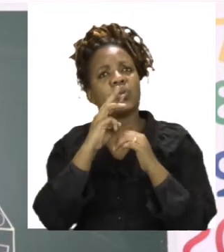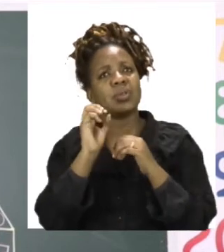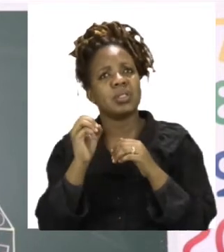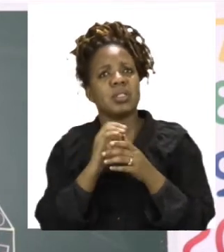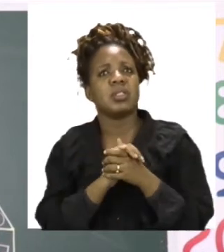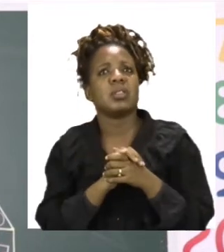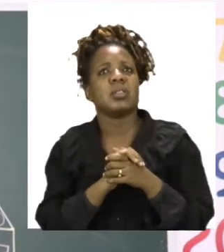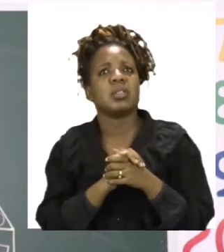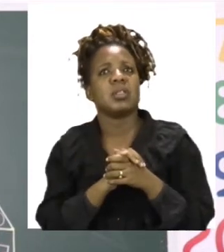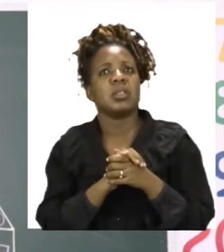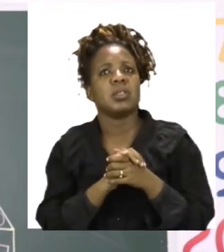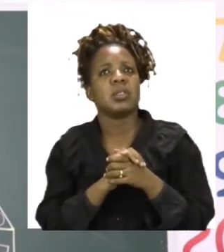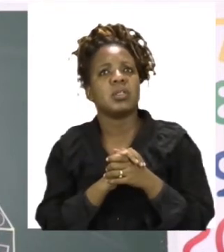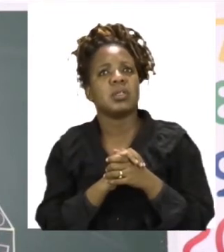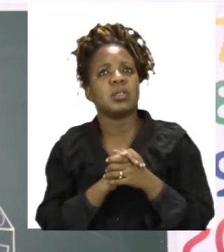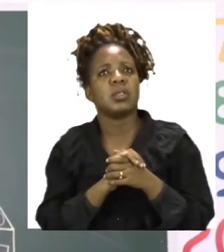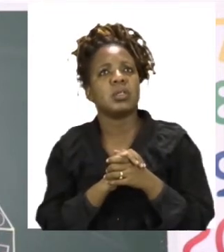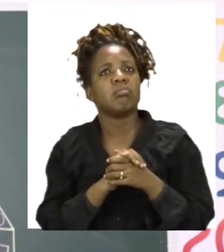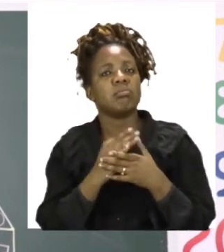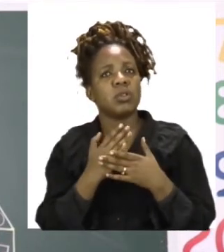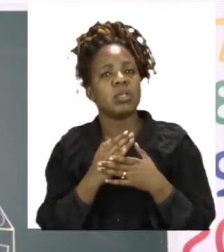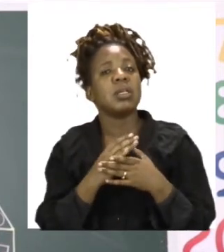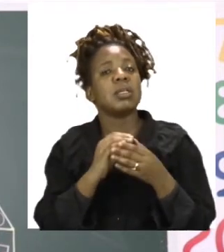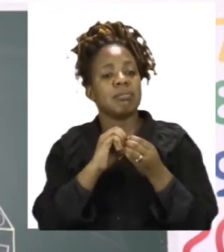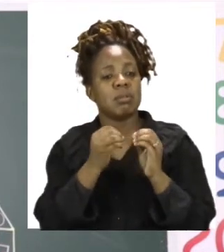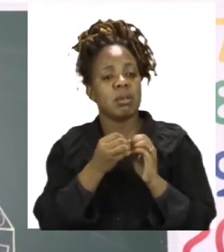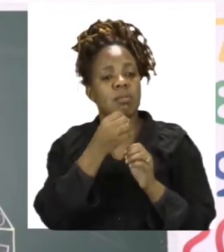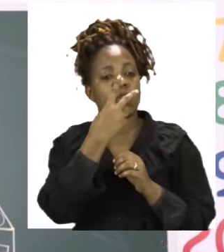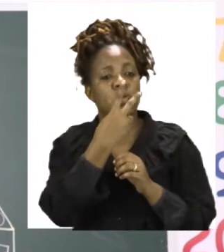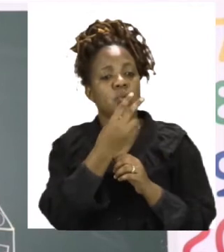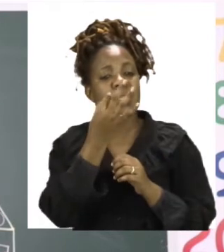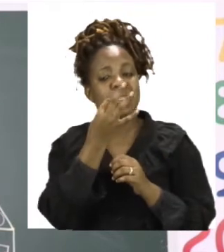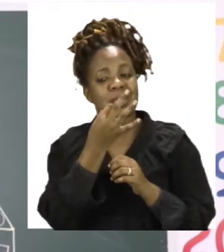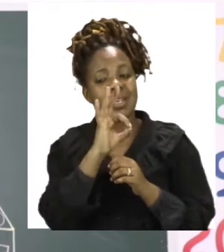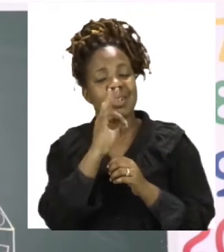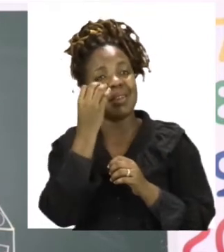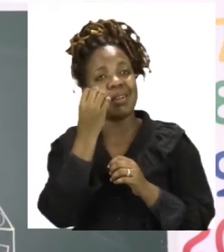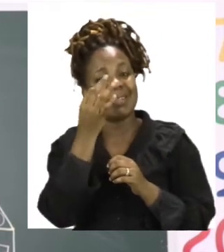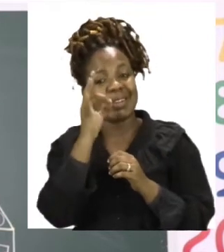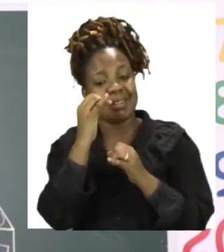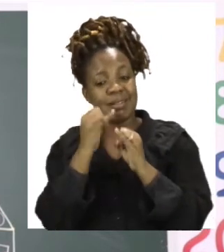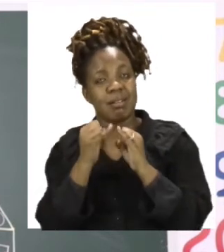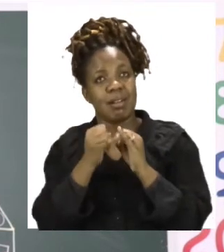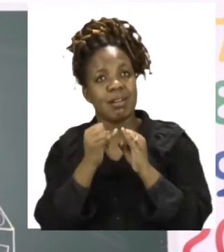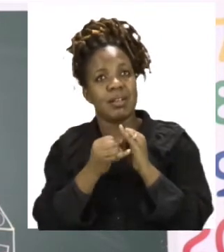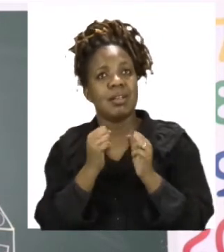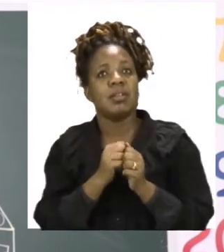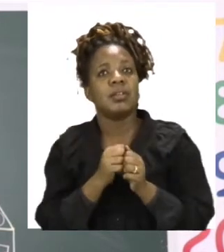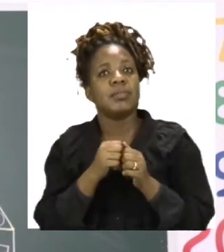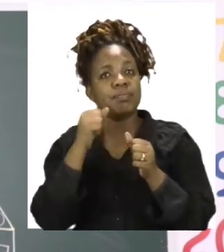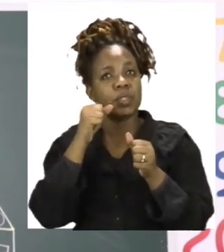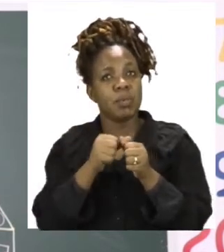29 has a 9 at the back for its unit. So we said,